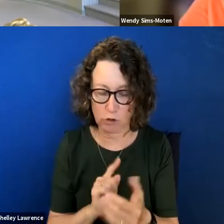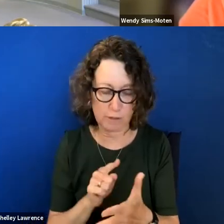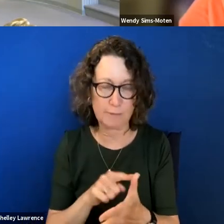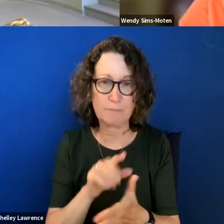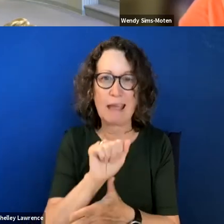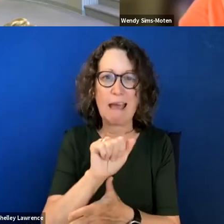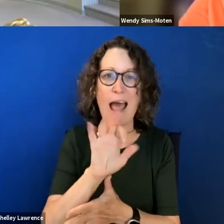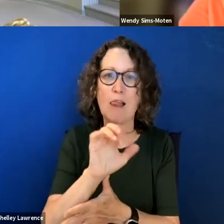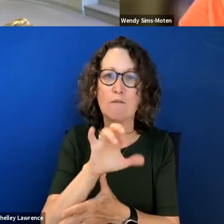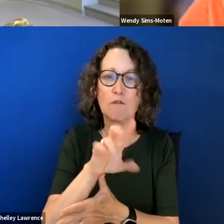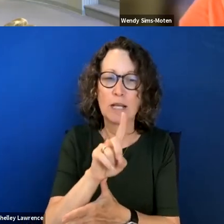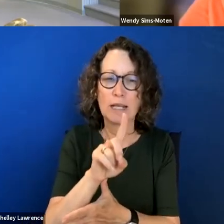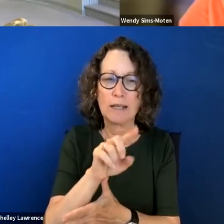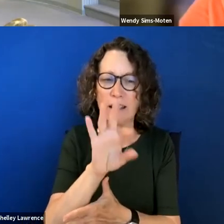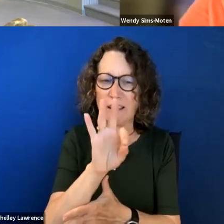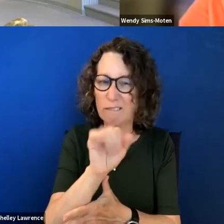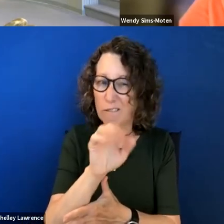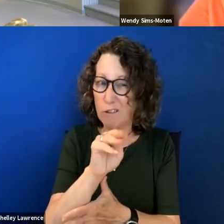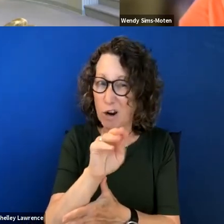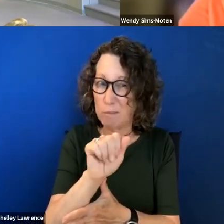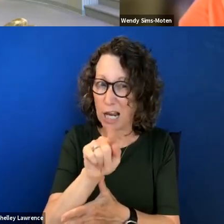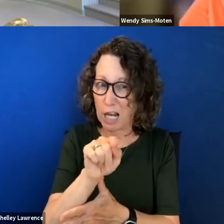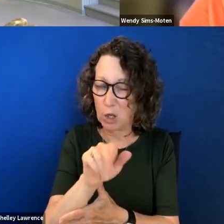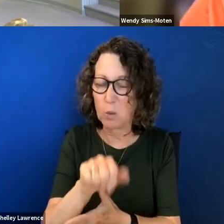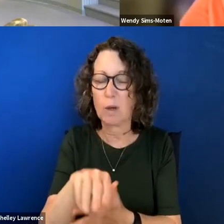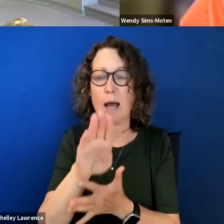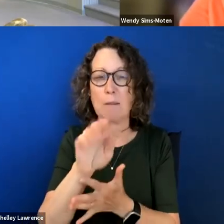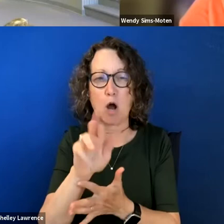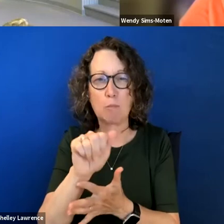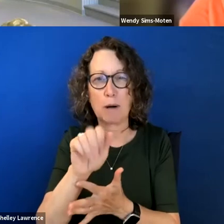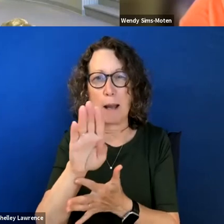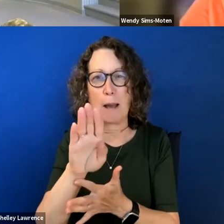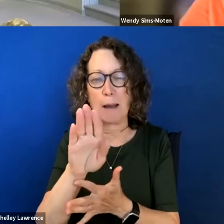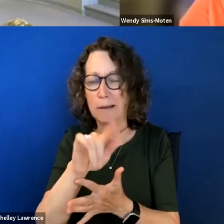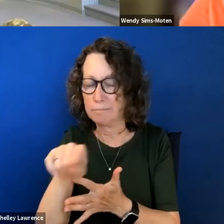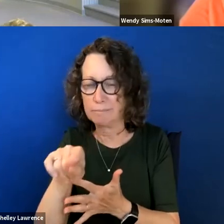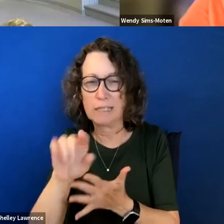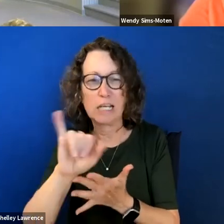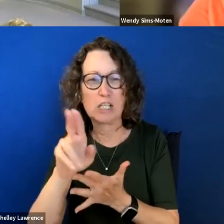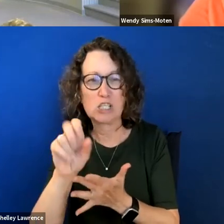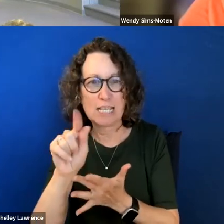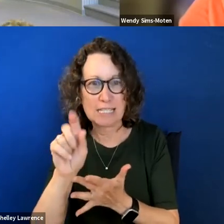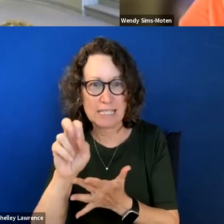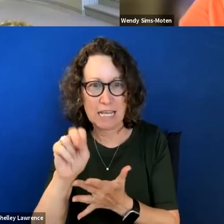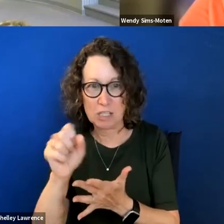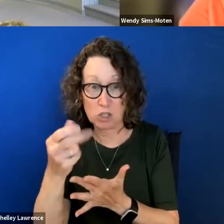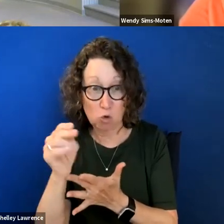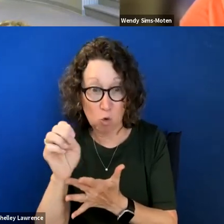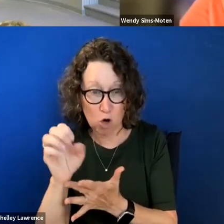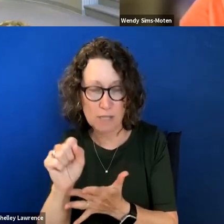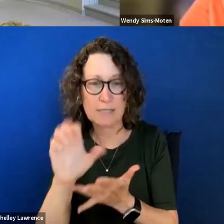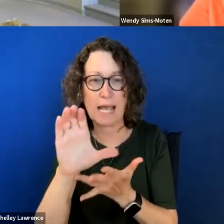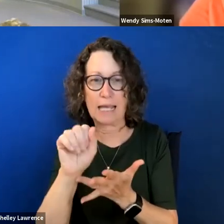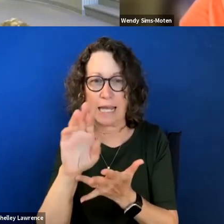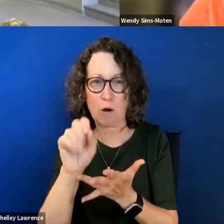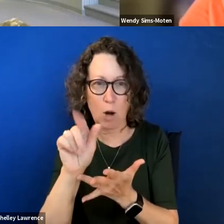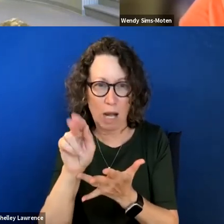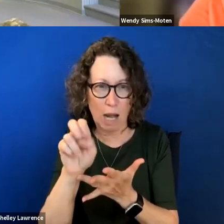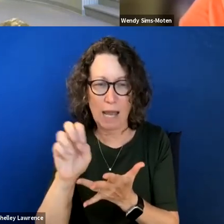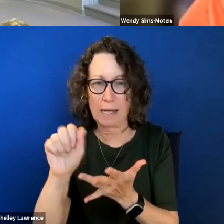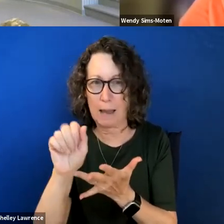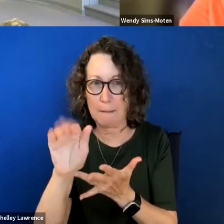Alfred Parmalou, Barbara Battistini, Justin Shores, Caroline